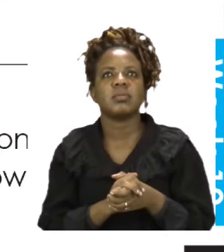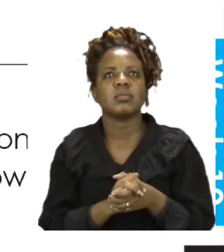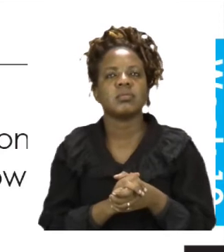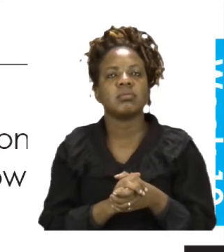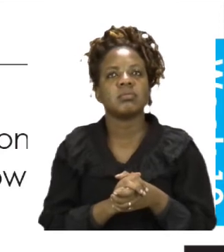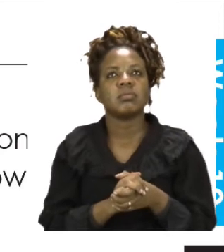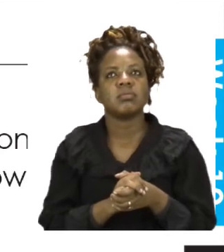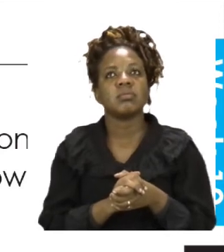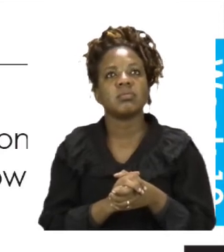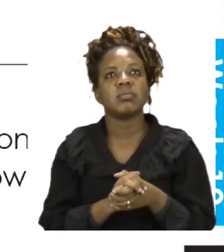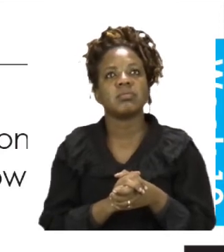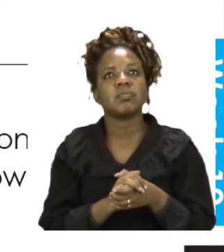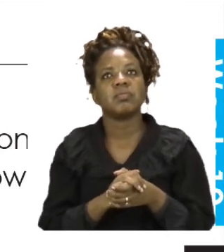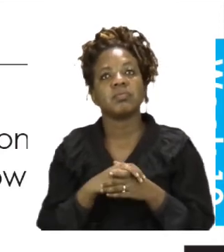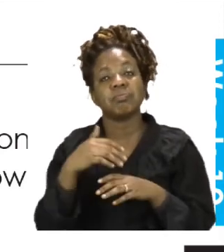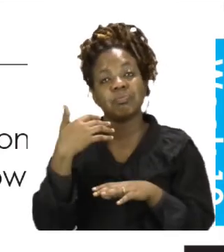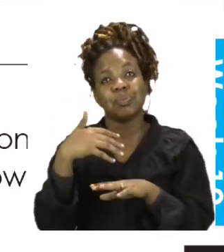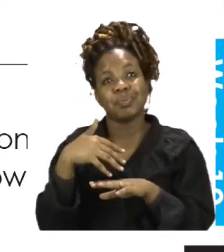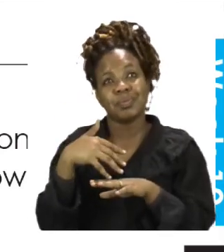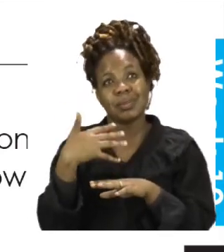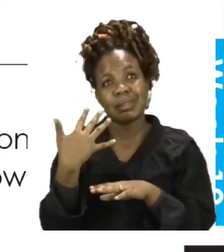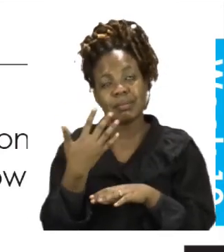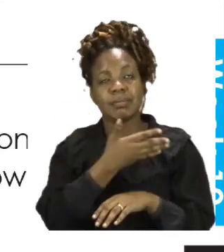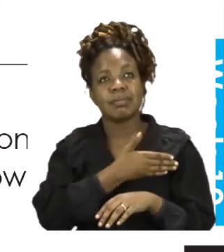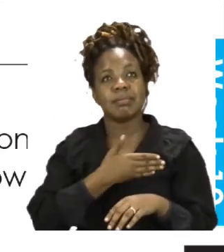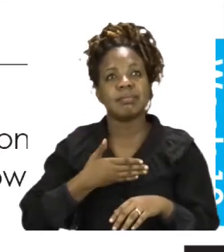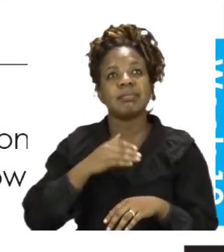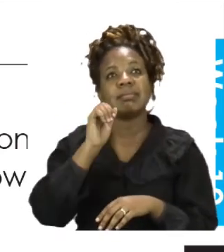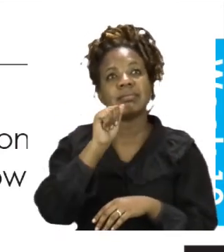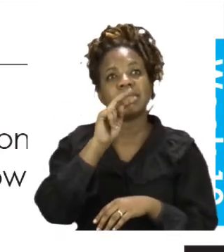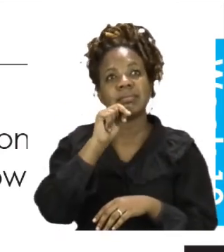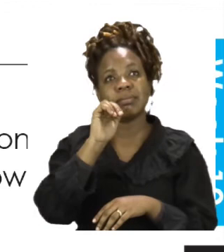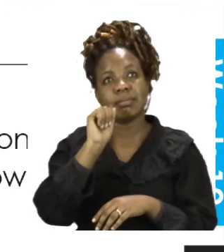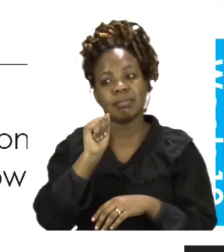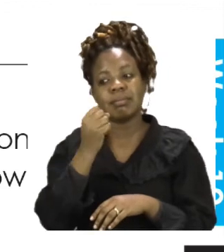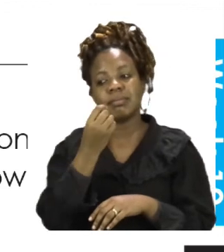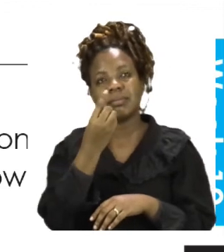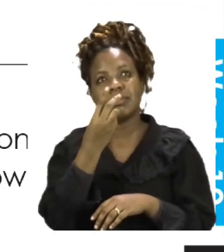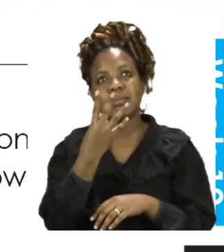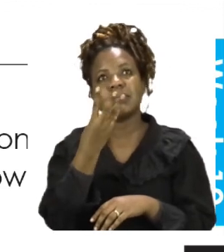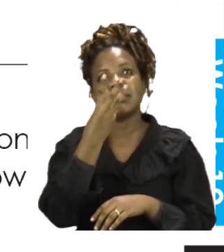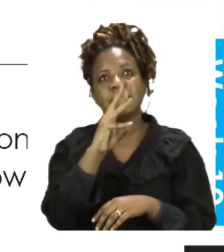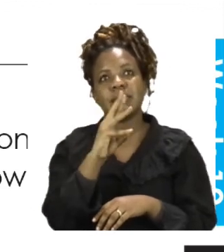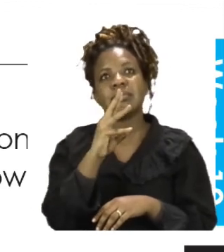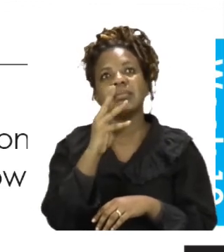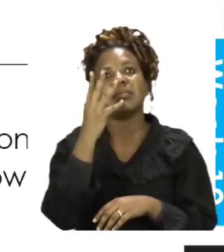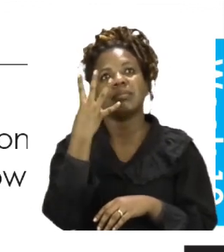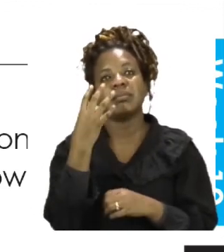Miss Anna counted 64 cars on the highway on